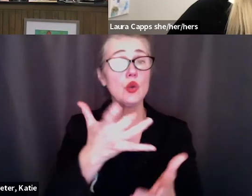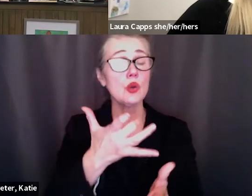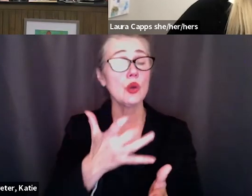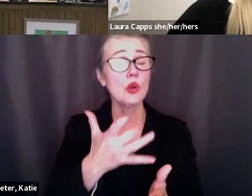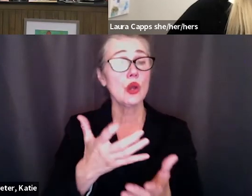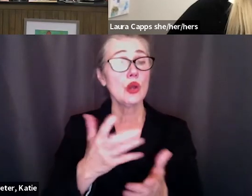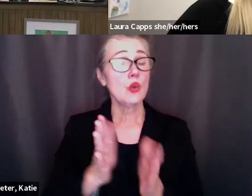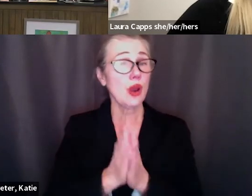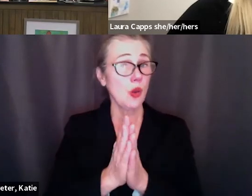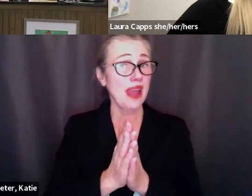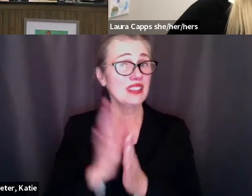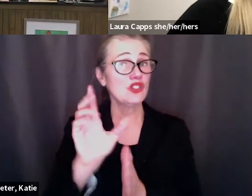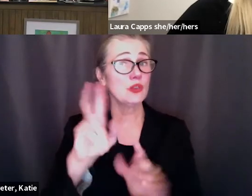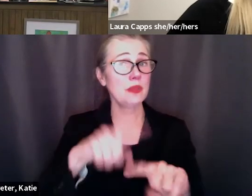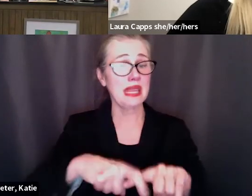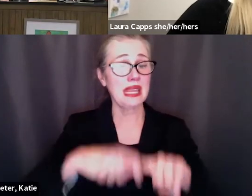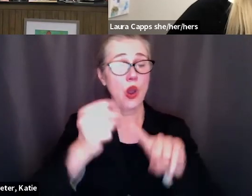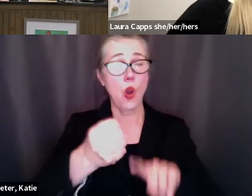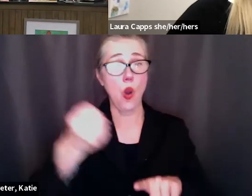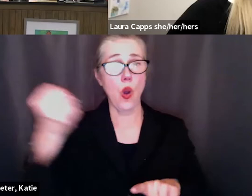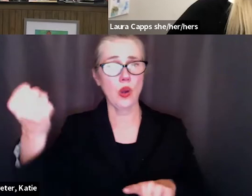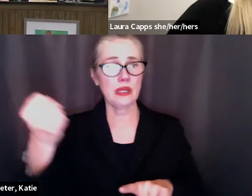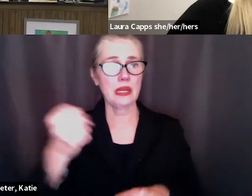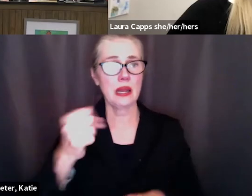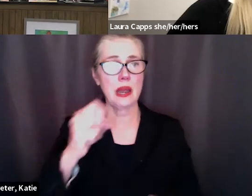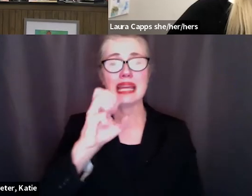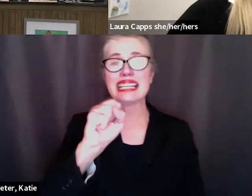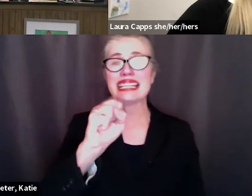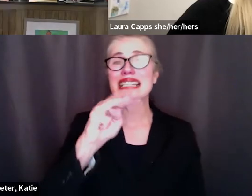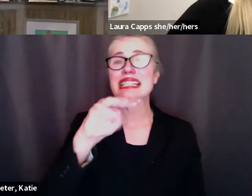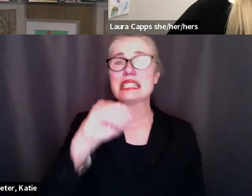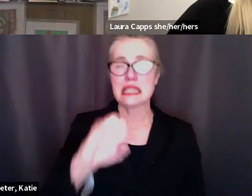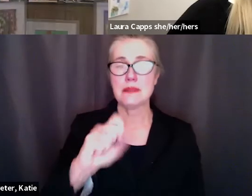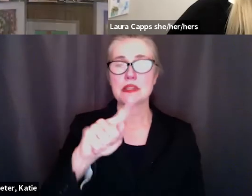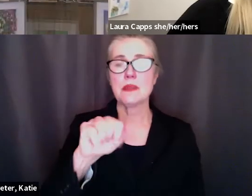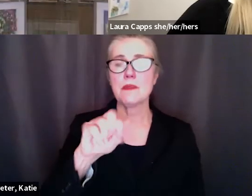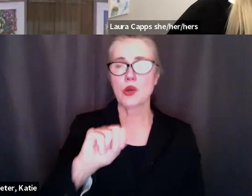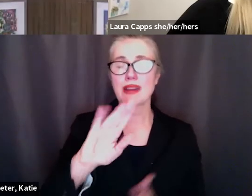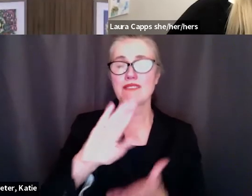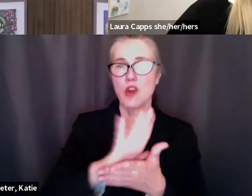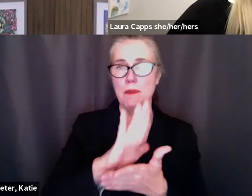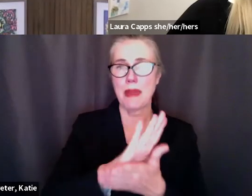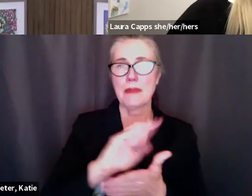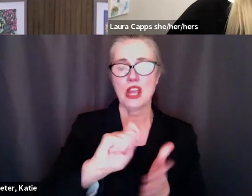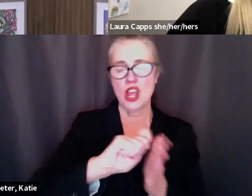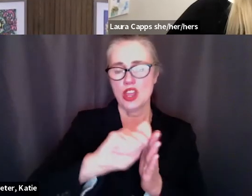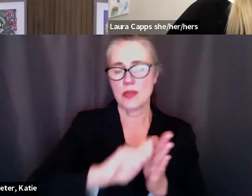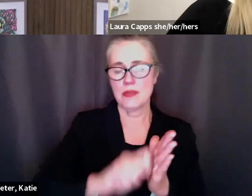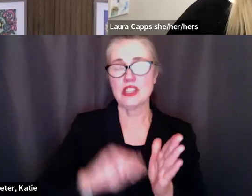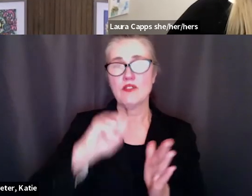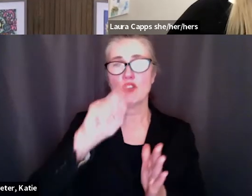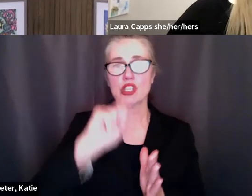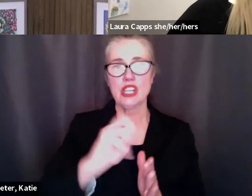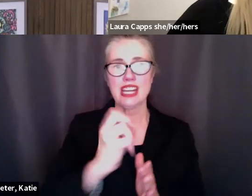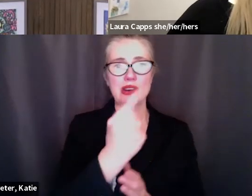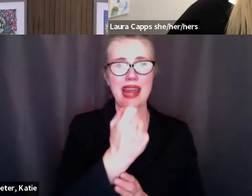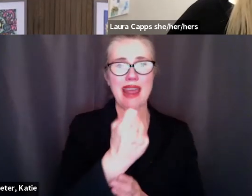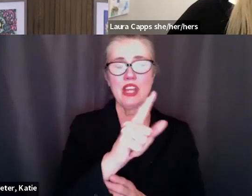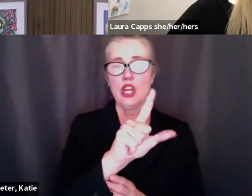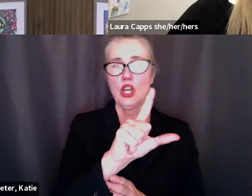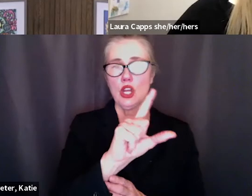a correction um on the paper agenda as i was saying the minutes for january 11 2021 it's january 11